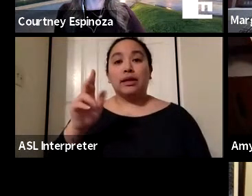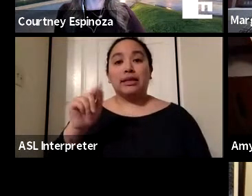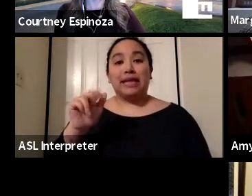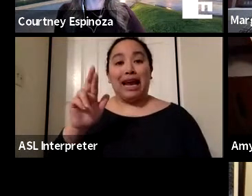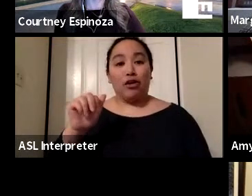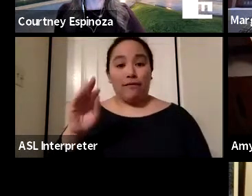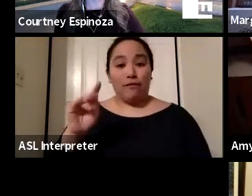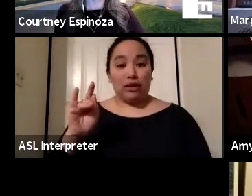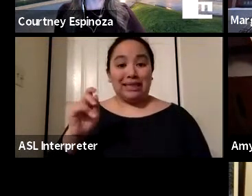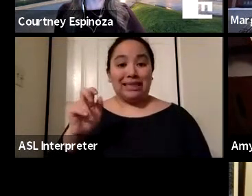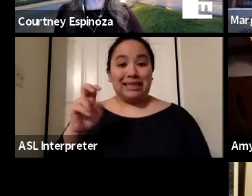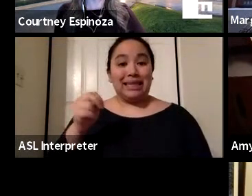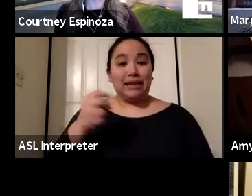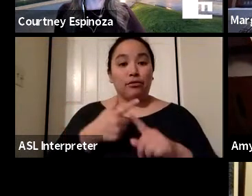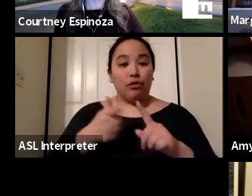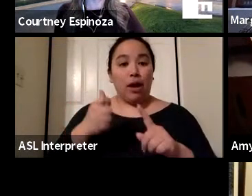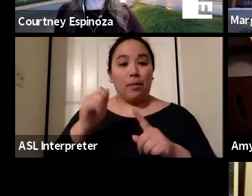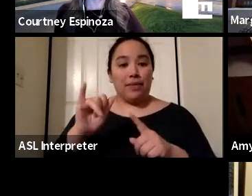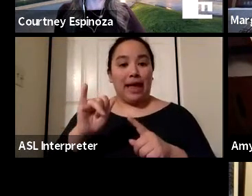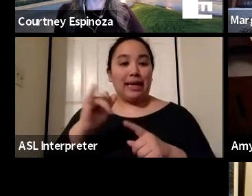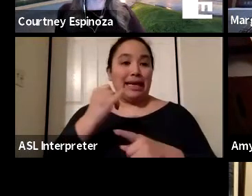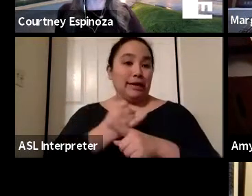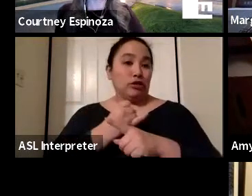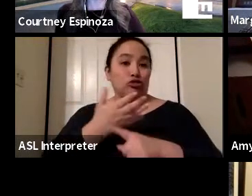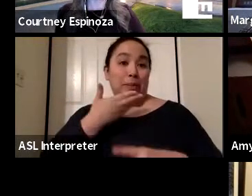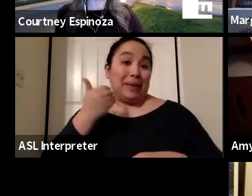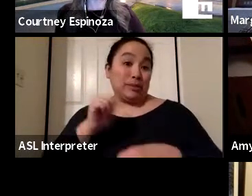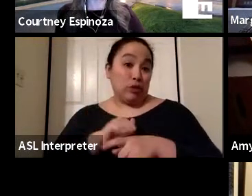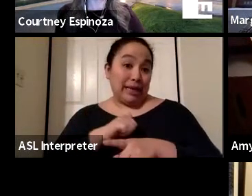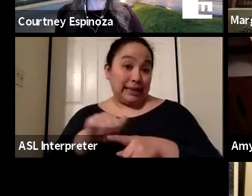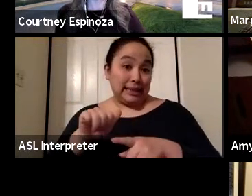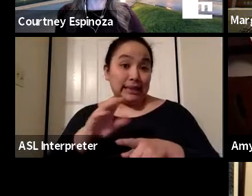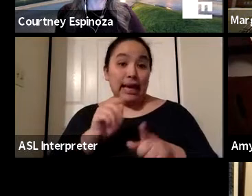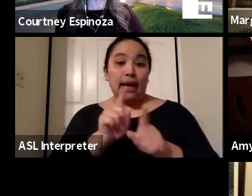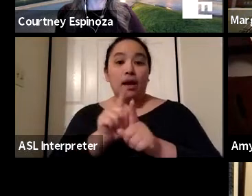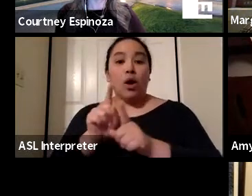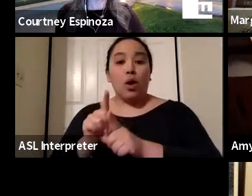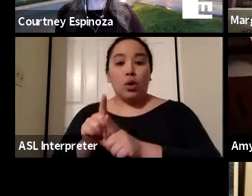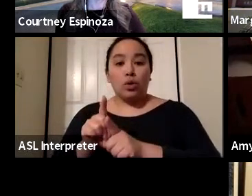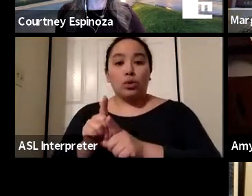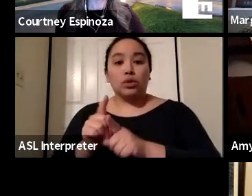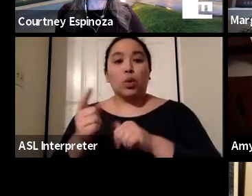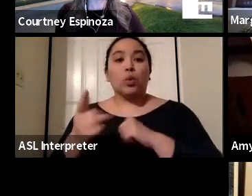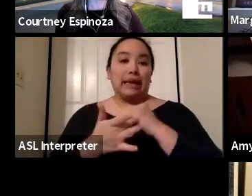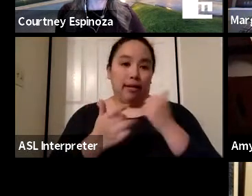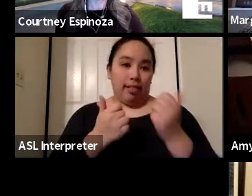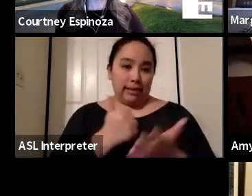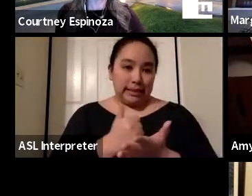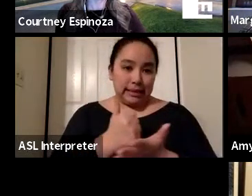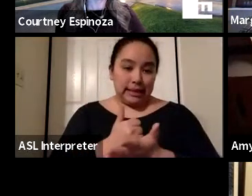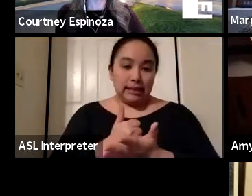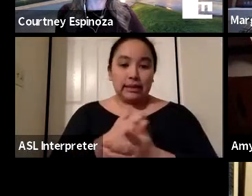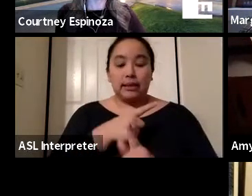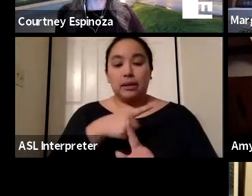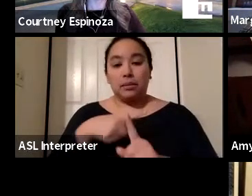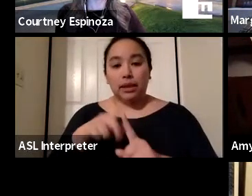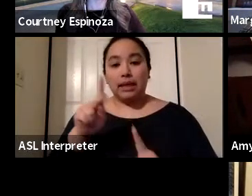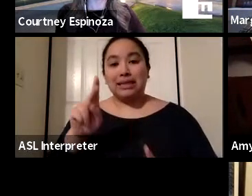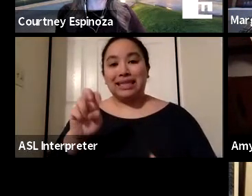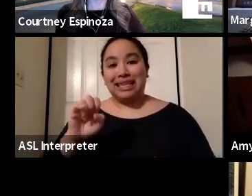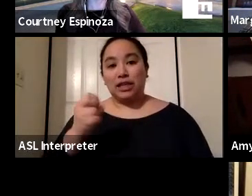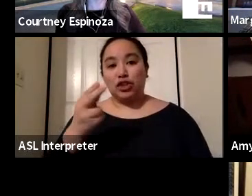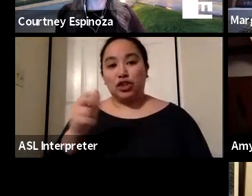Center, providing industry best practices and technical assistance, as well as Keisha